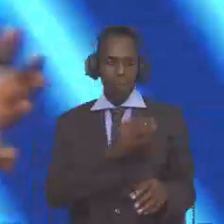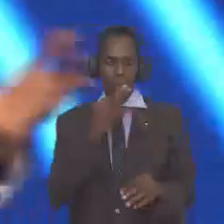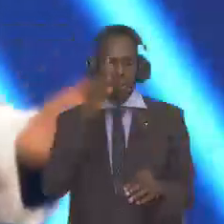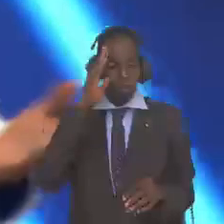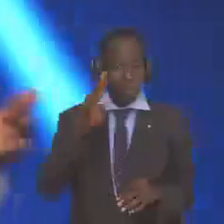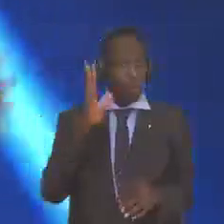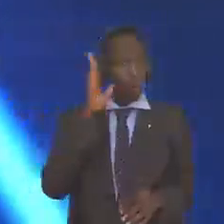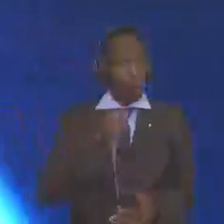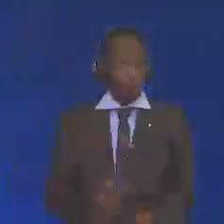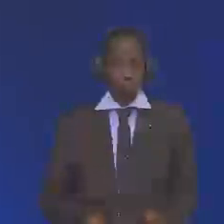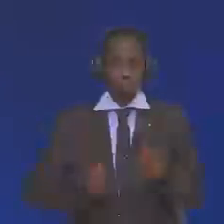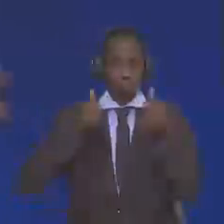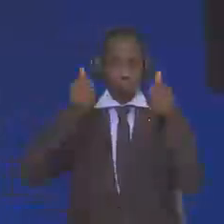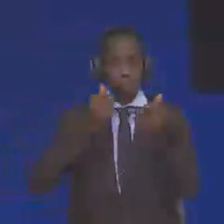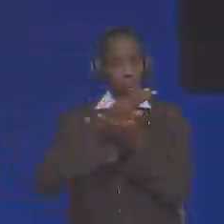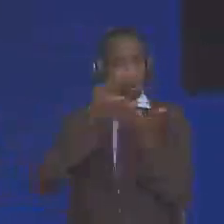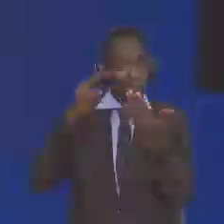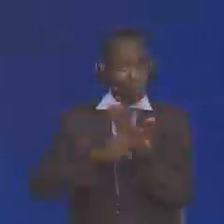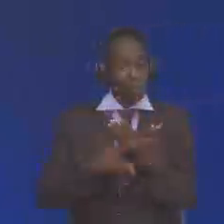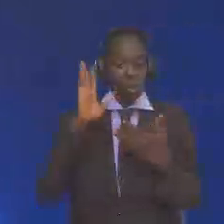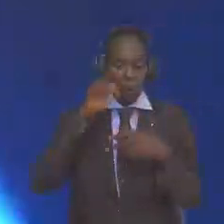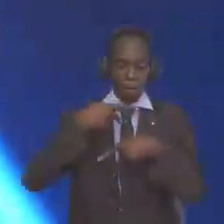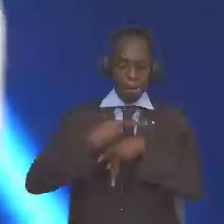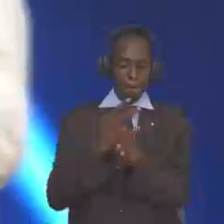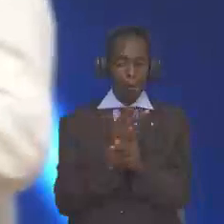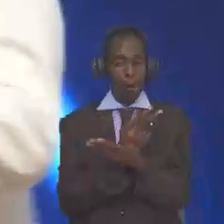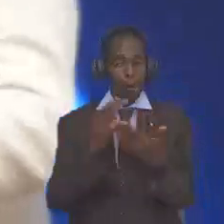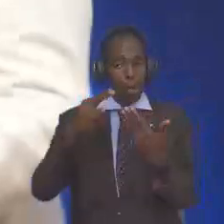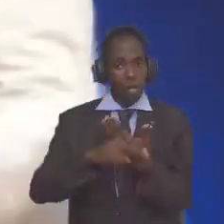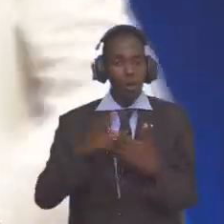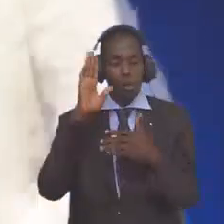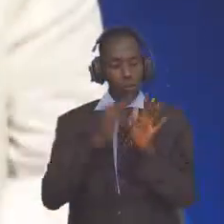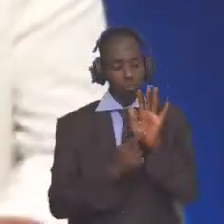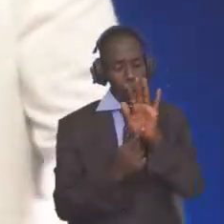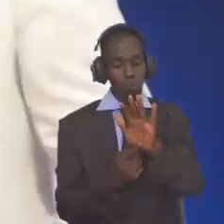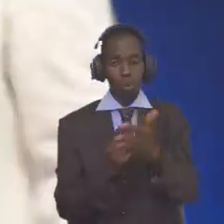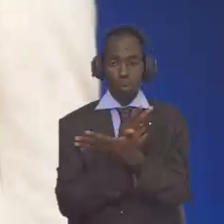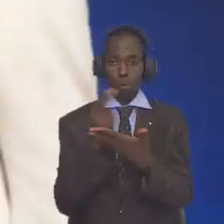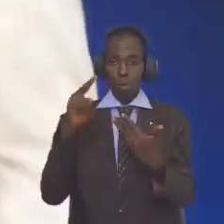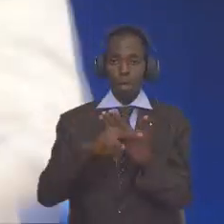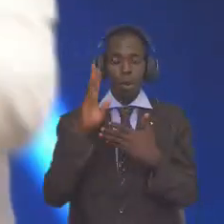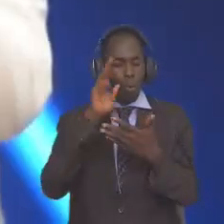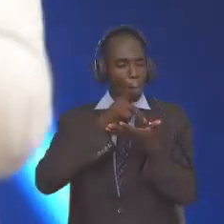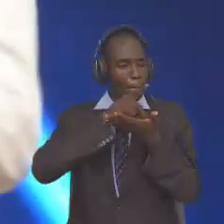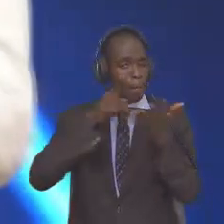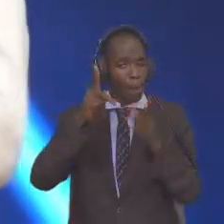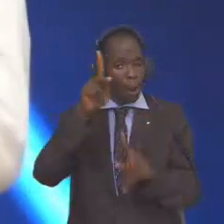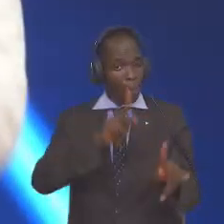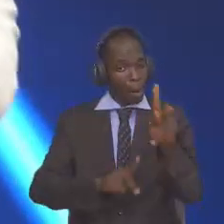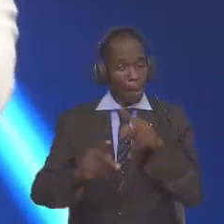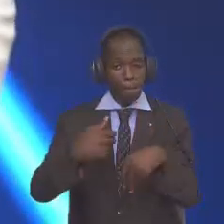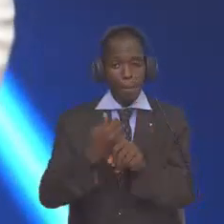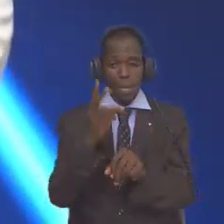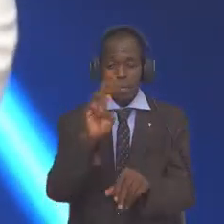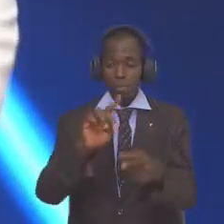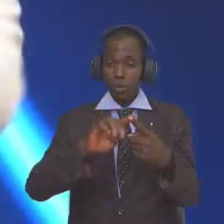promote holiness, will produce holiness, will project holiness, and will purify the people, and they remain holy.